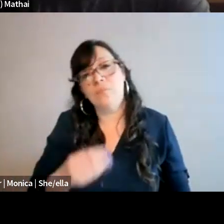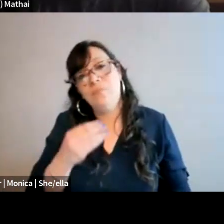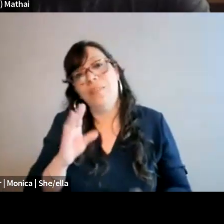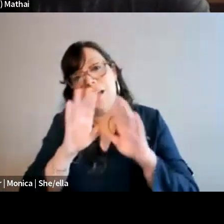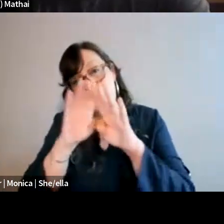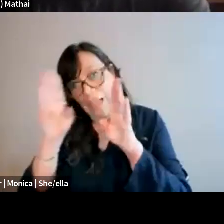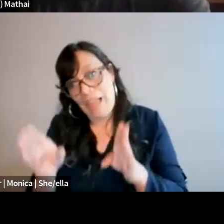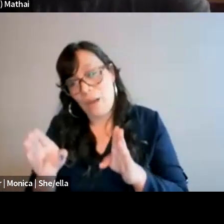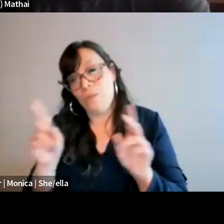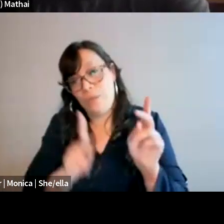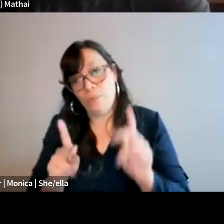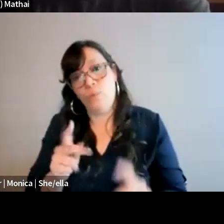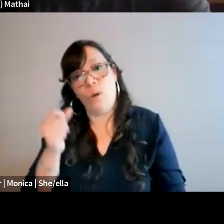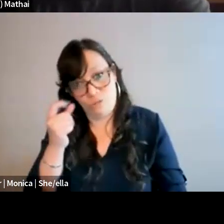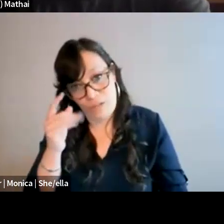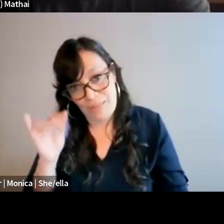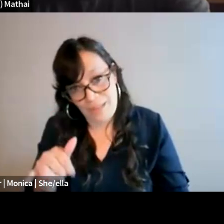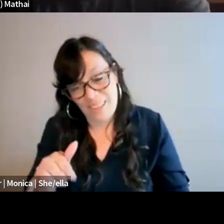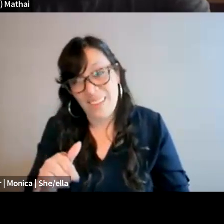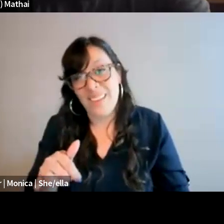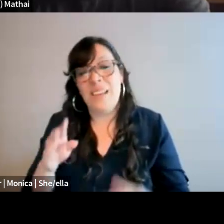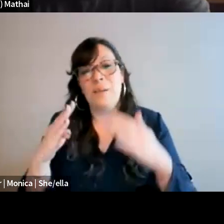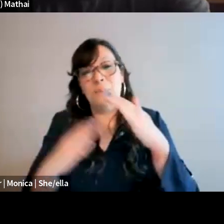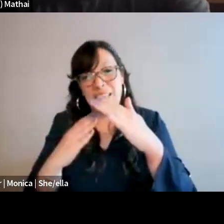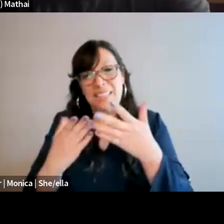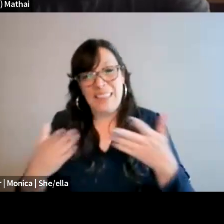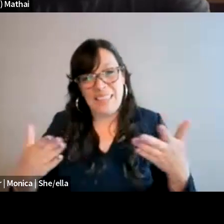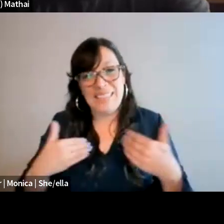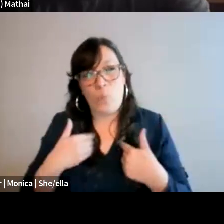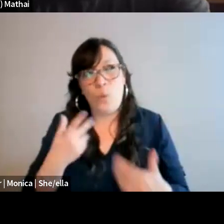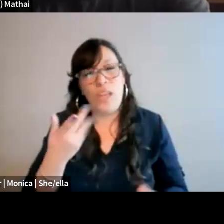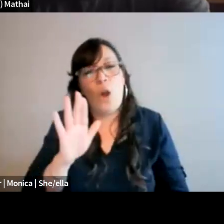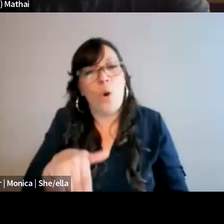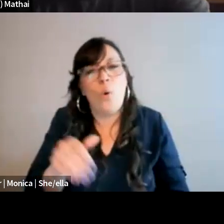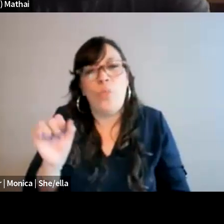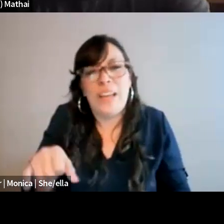and house people to understand that the basic things that we take for granted,